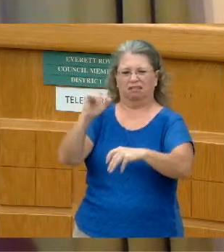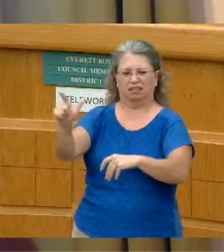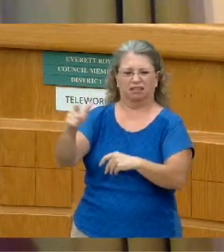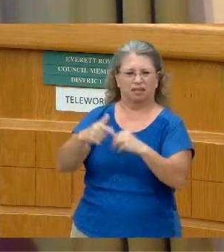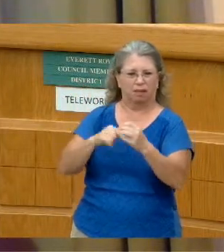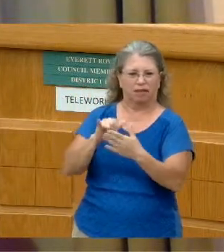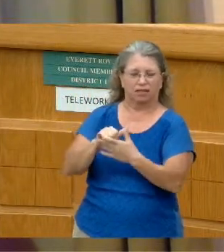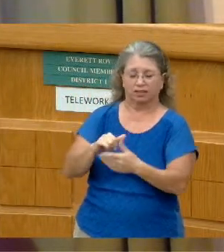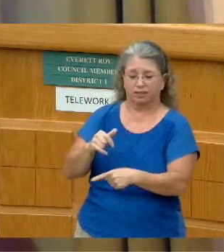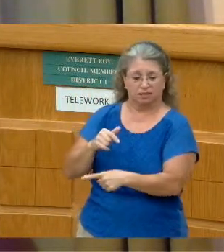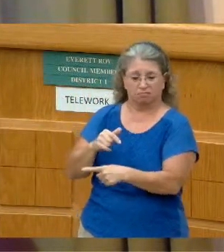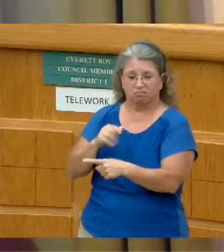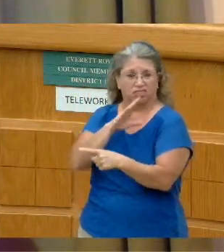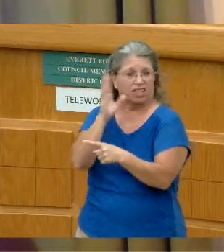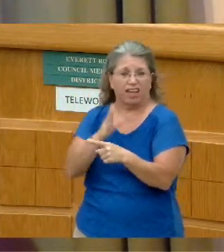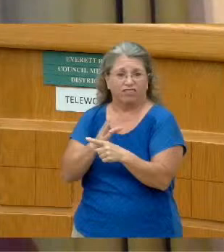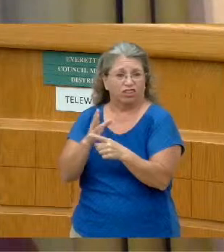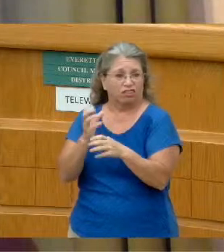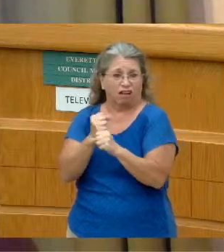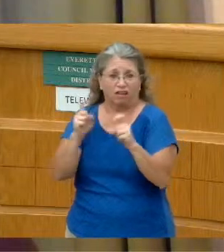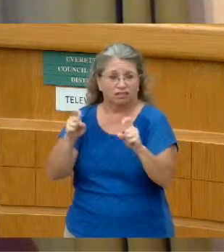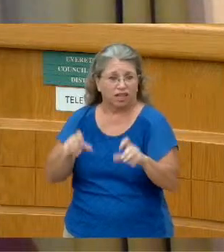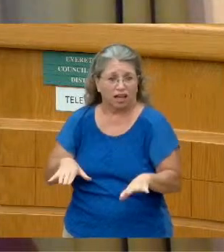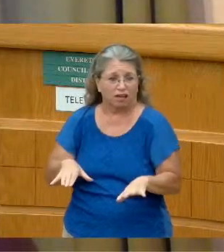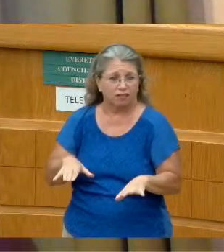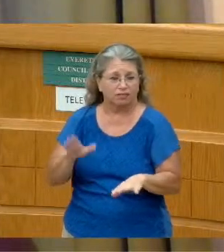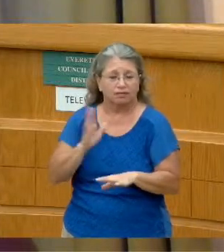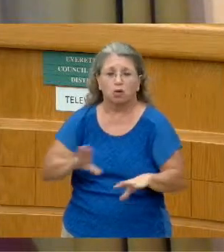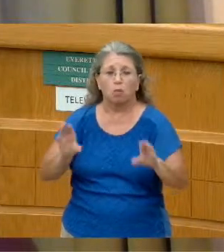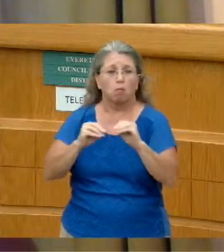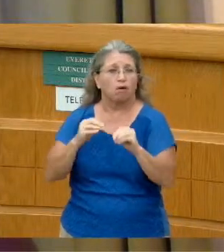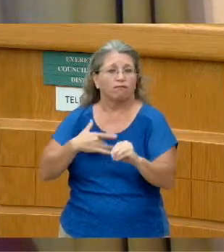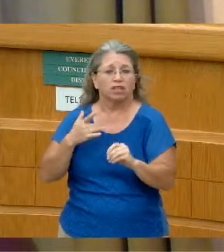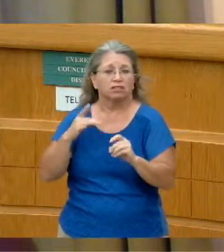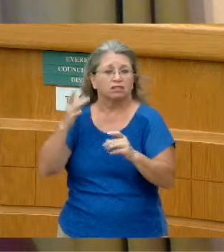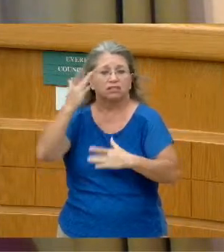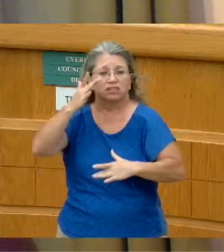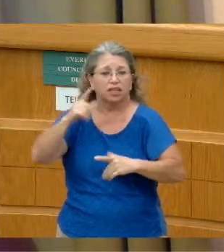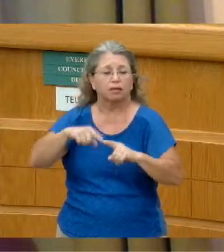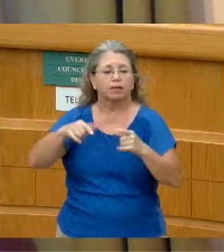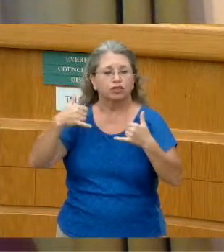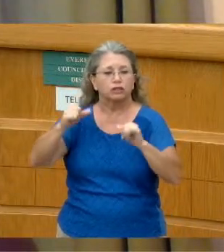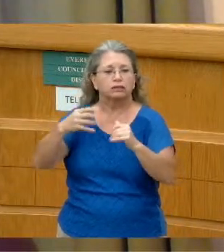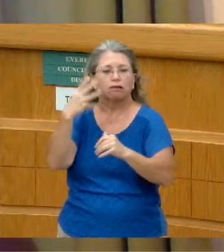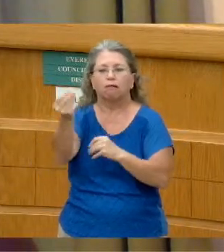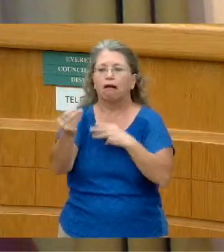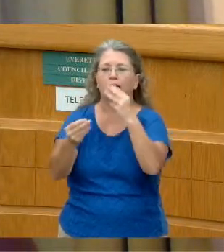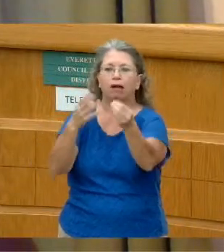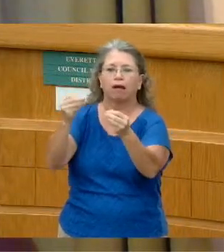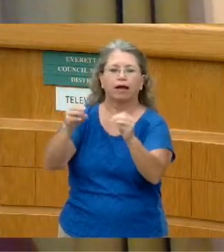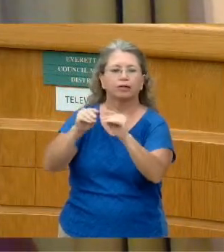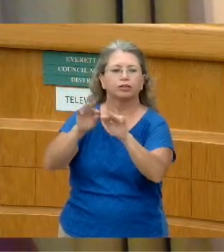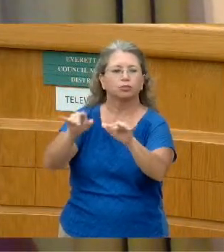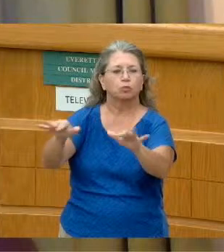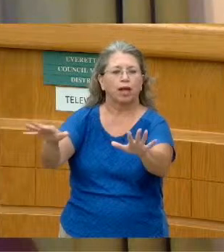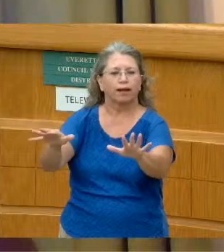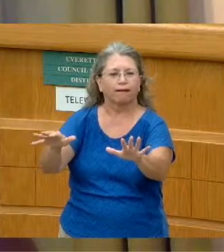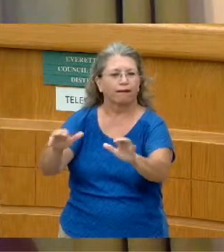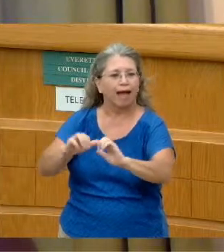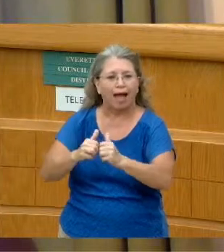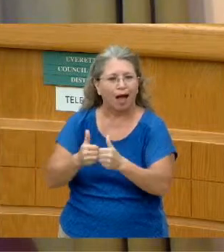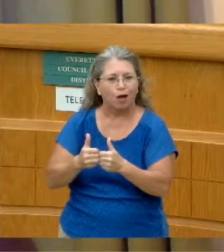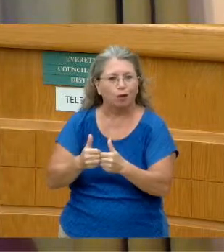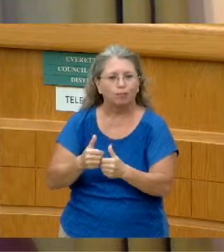got tested. She's no longer feeling sick, and she goes out and continues to spread the virus. How does she spread the virus?